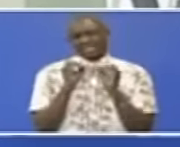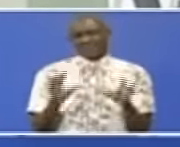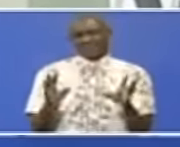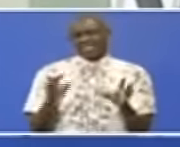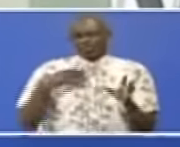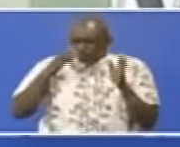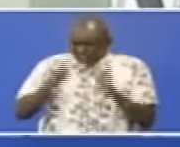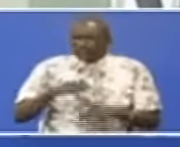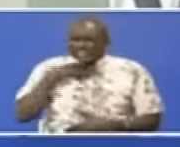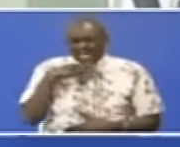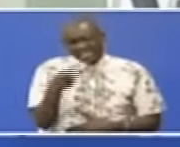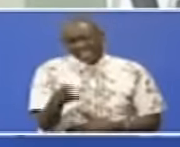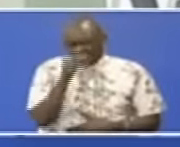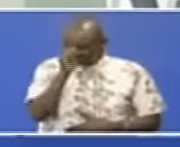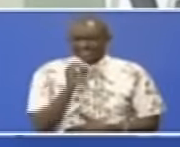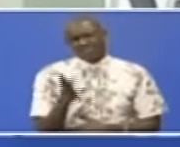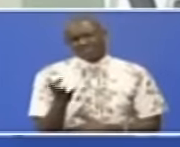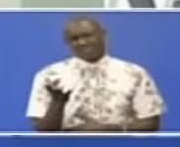a deceased